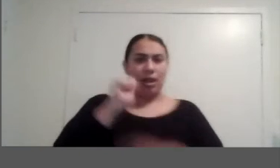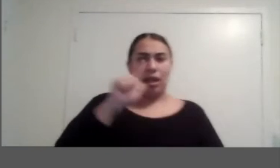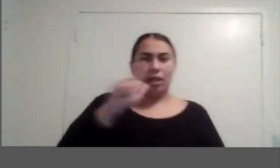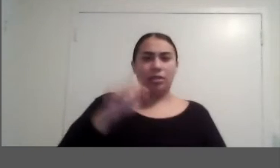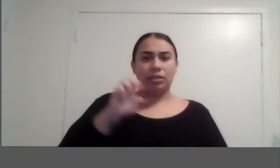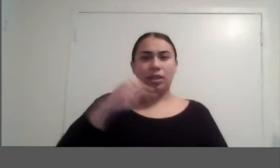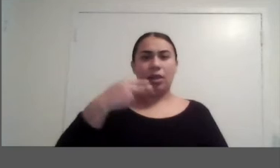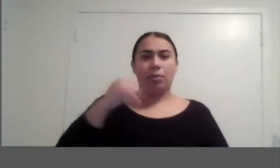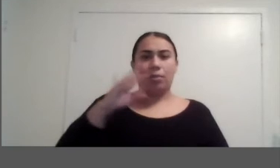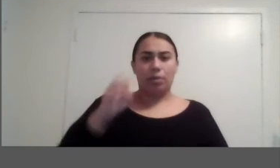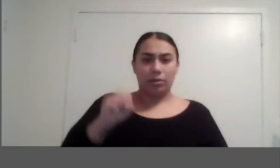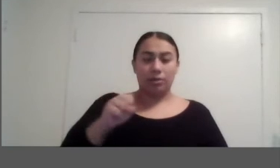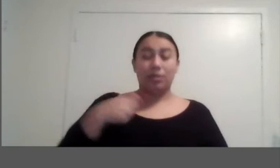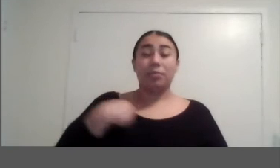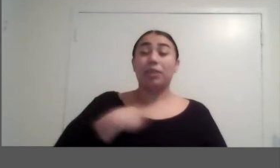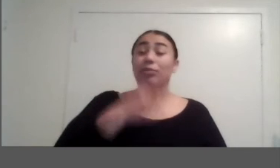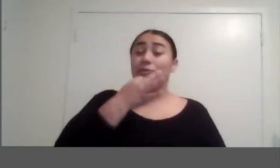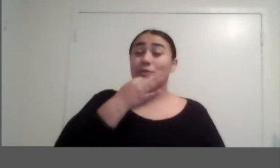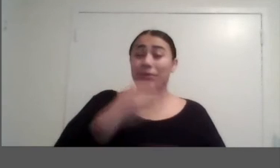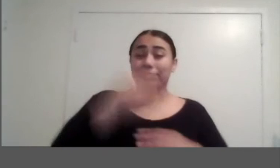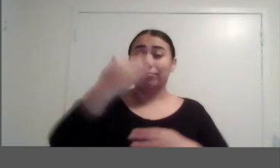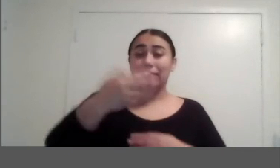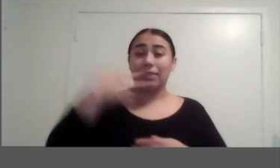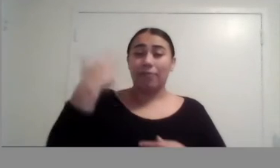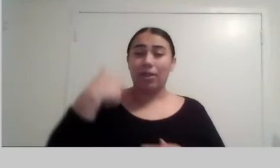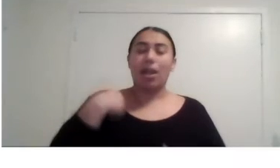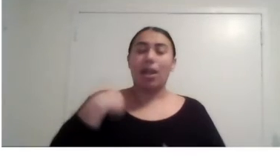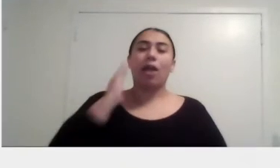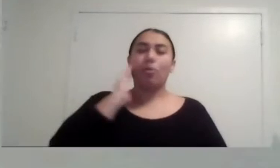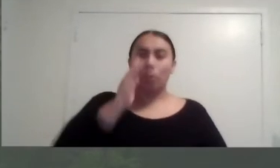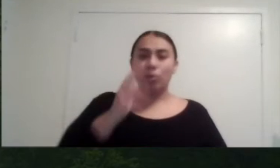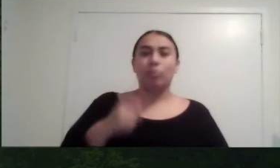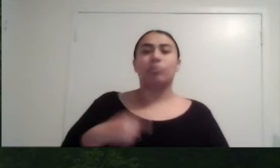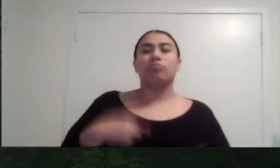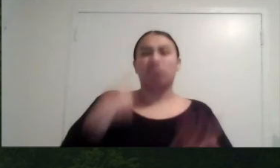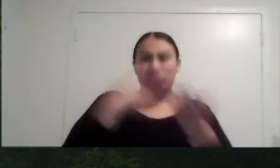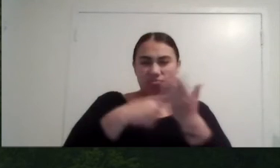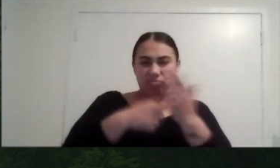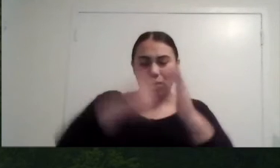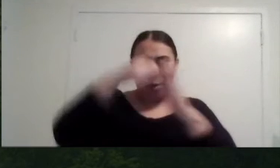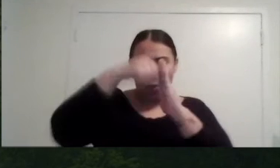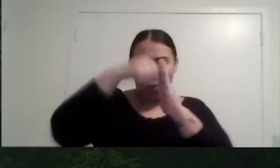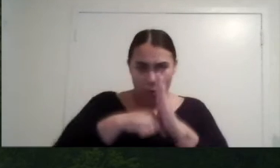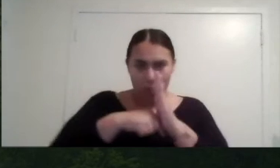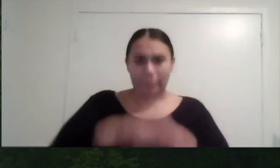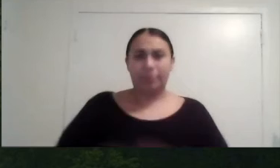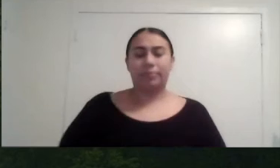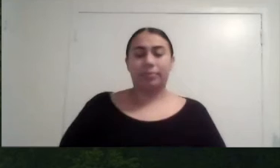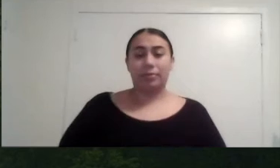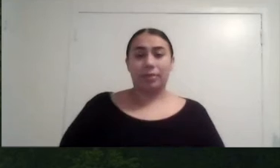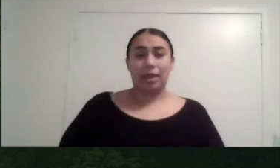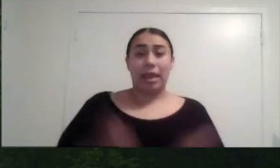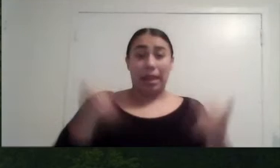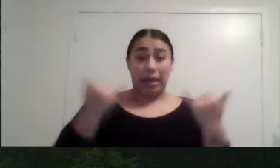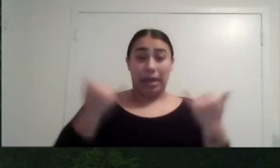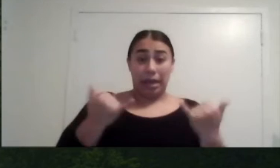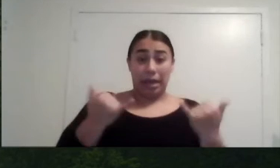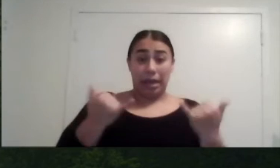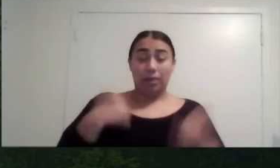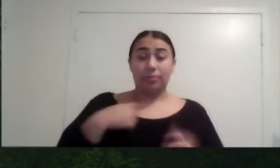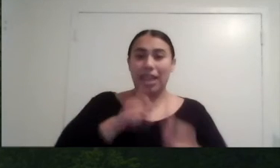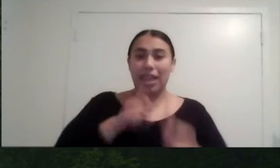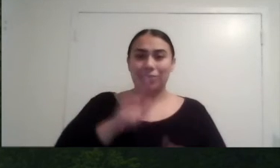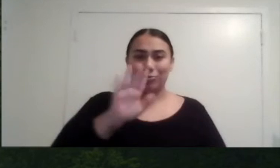functioning? So we will touch on this topic in our next video. Now I'm going to take a look at some questions that we received in the past